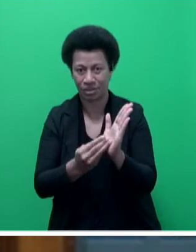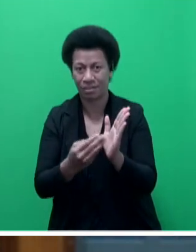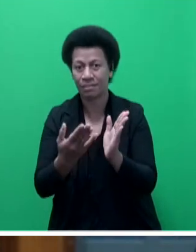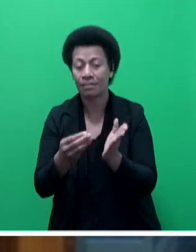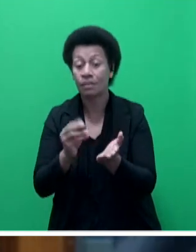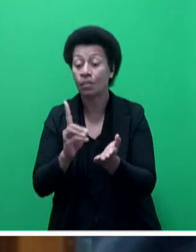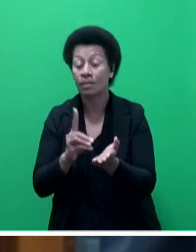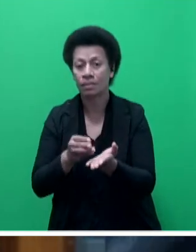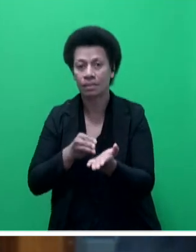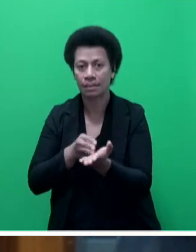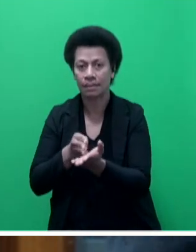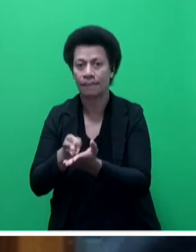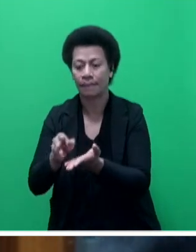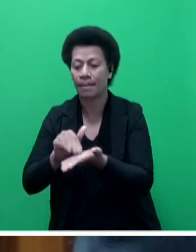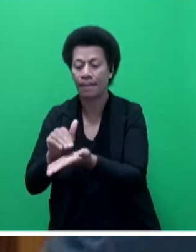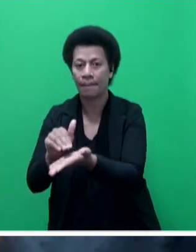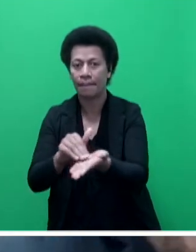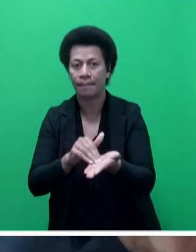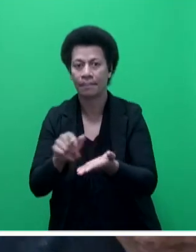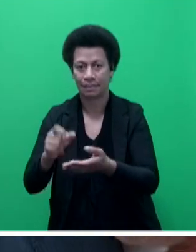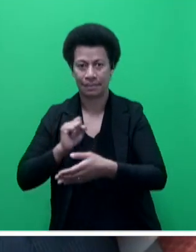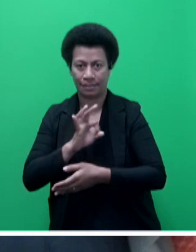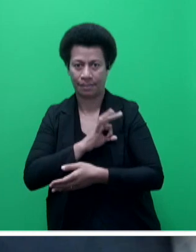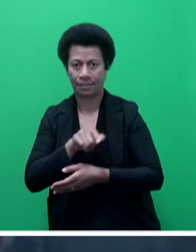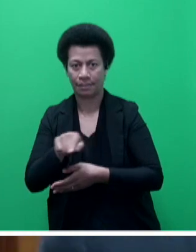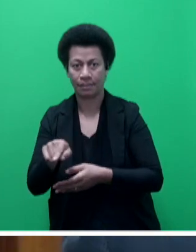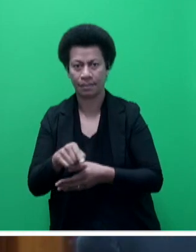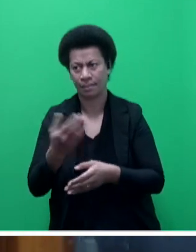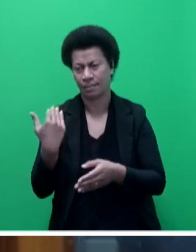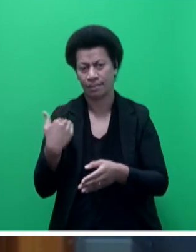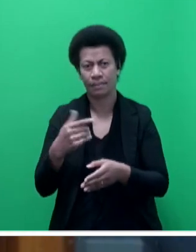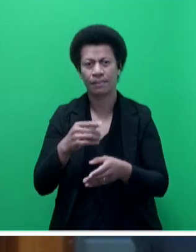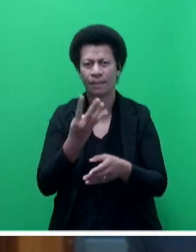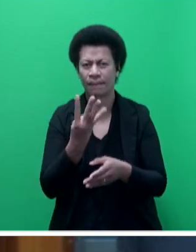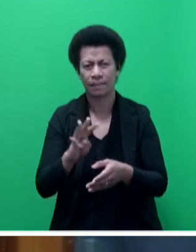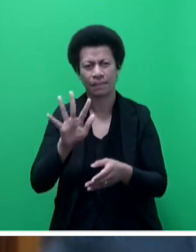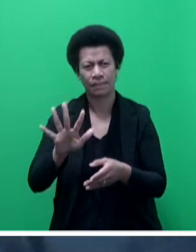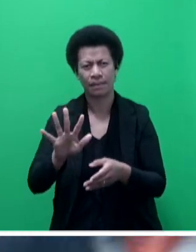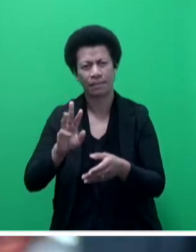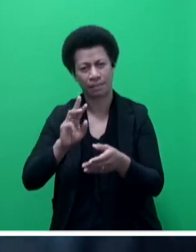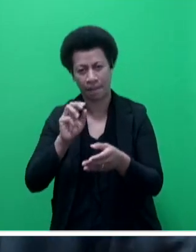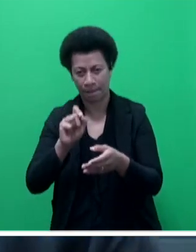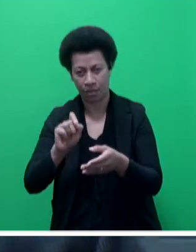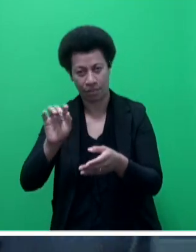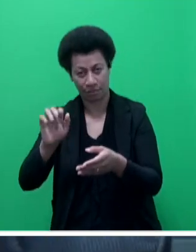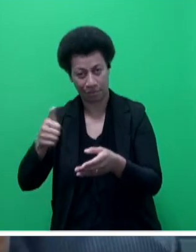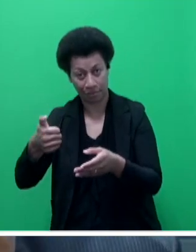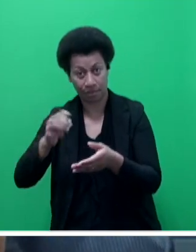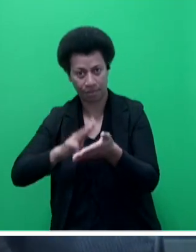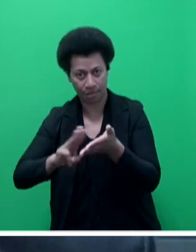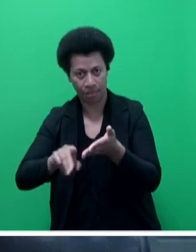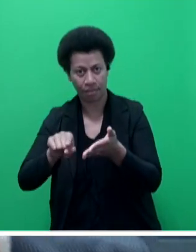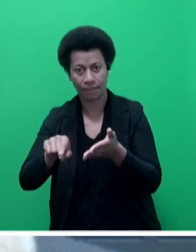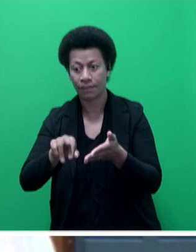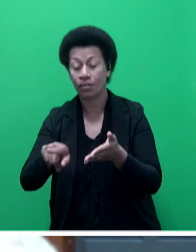service platform. In the last 4 years, government has provided a total investment of 45.6 million towards child protection